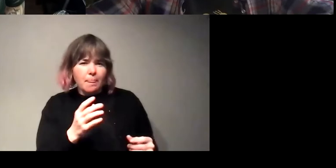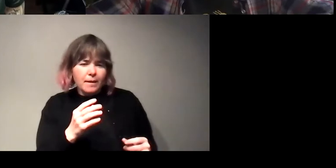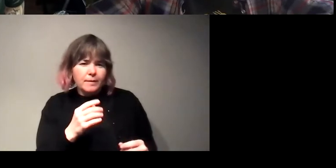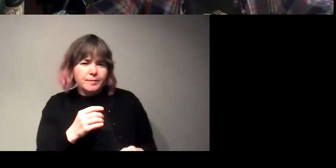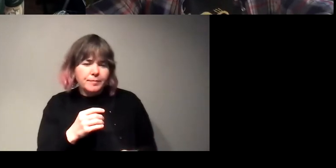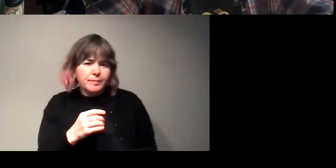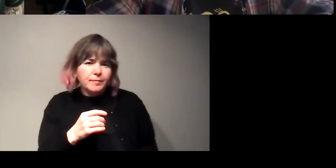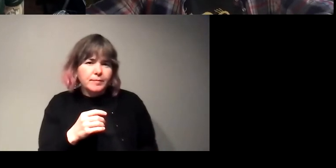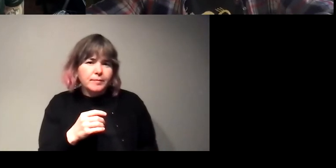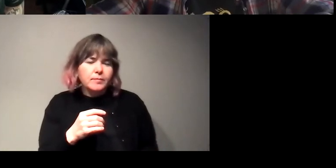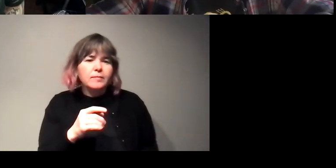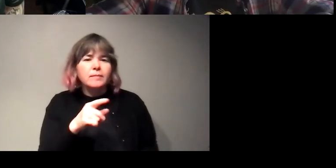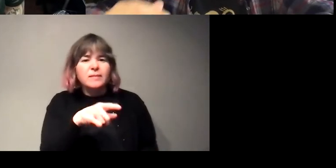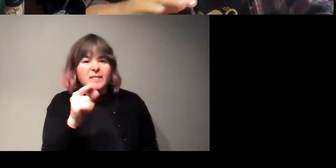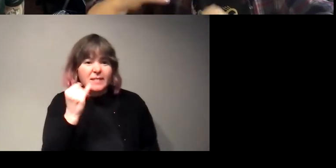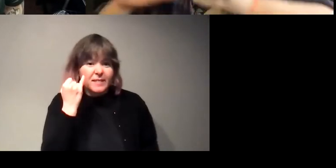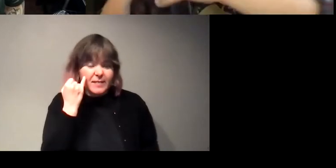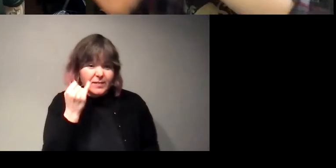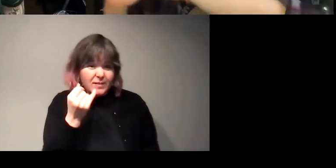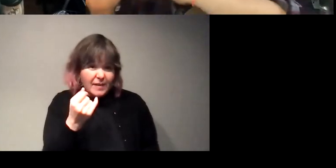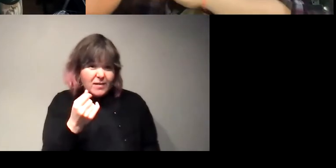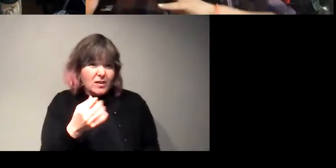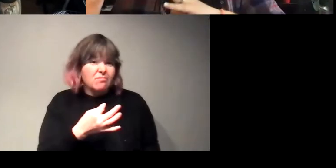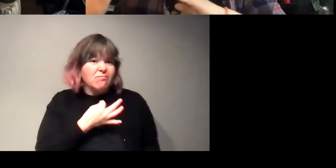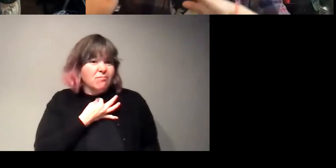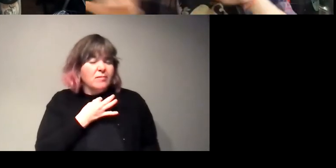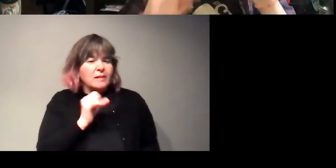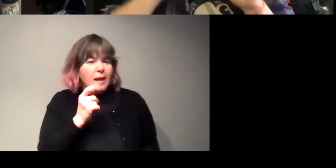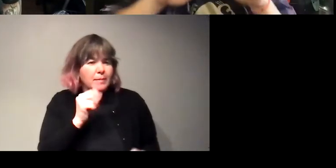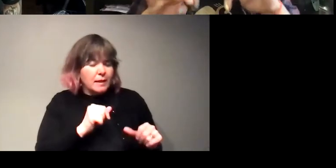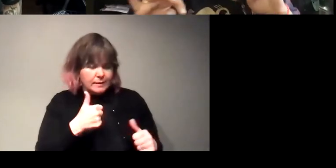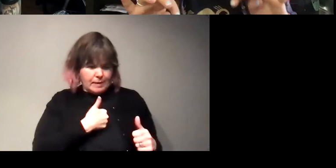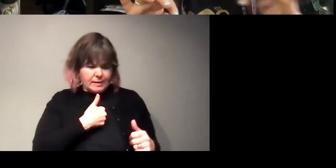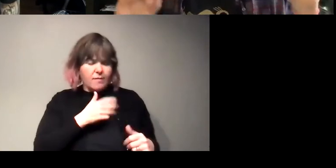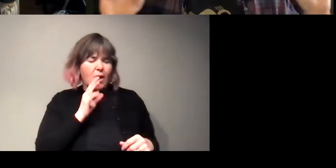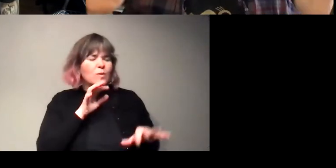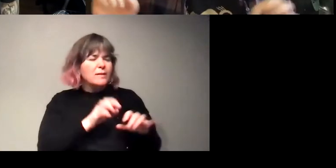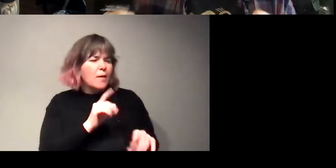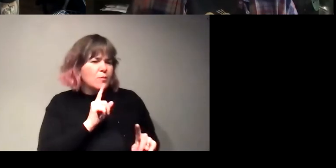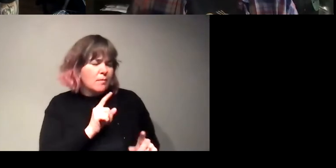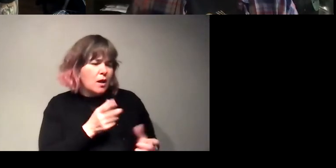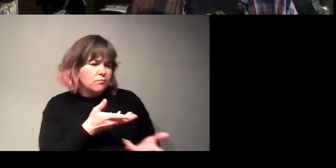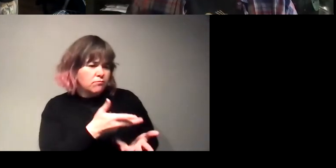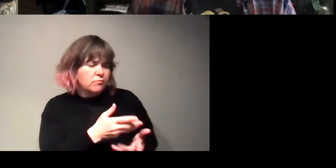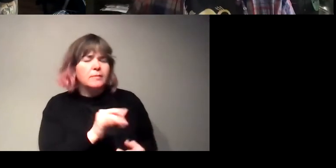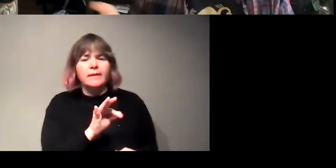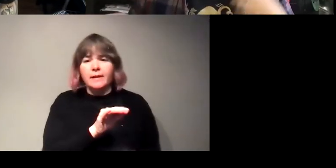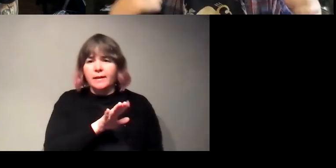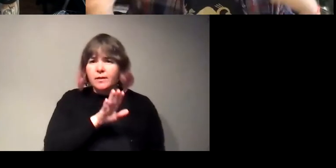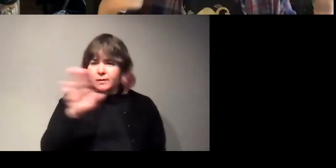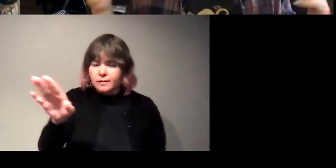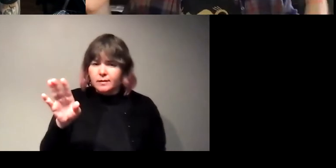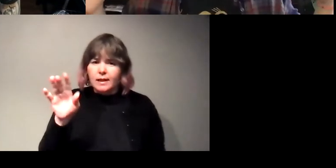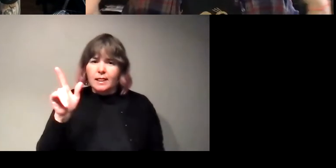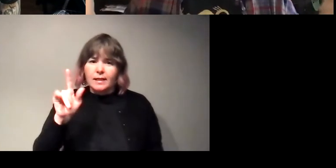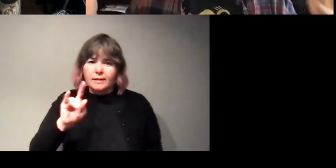bottom. And if it's a question that is about Skype a Scientist that I can answer, I'll type your response back. If it's about something